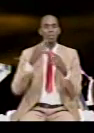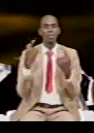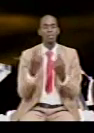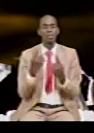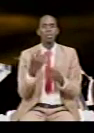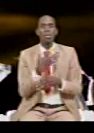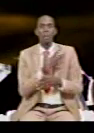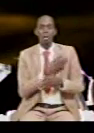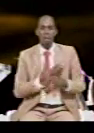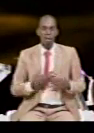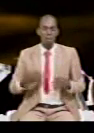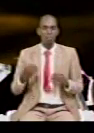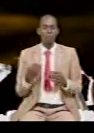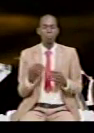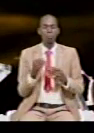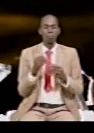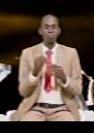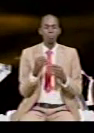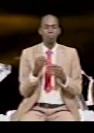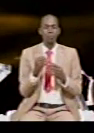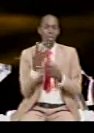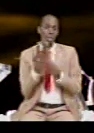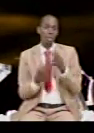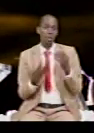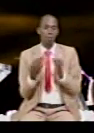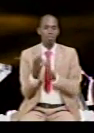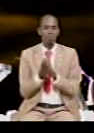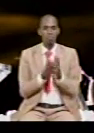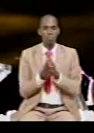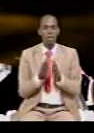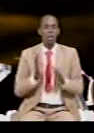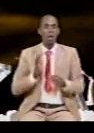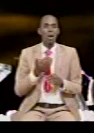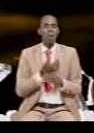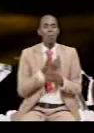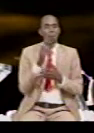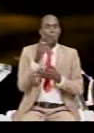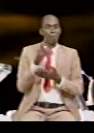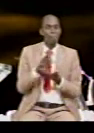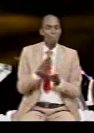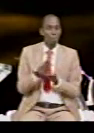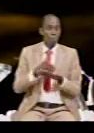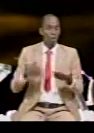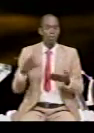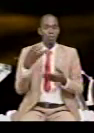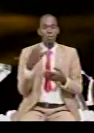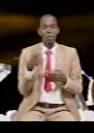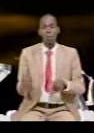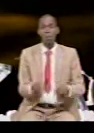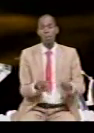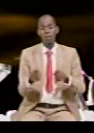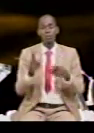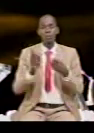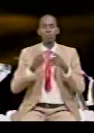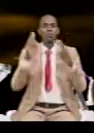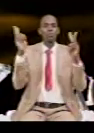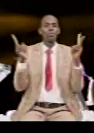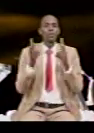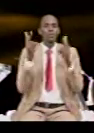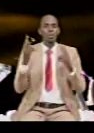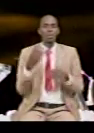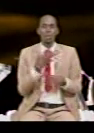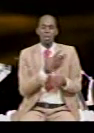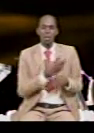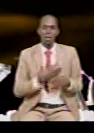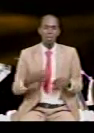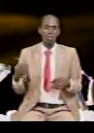lukewarmness. Our path to victory over sin and lukewarmness. I've read